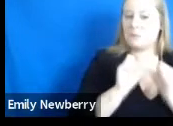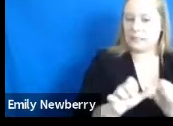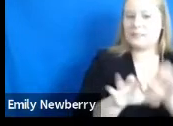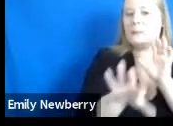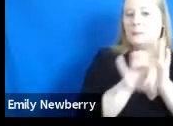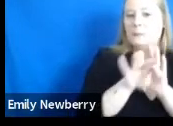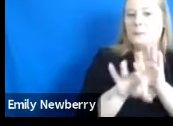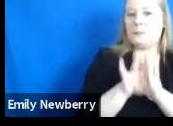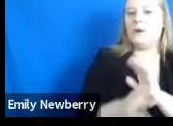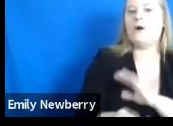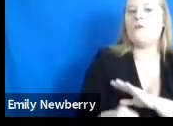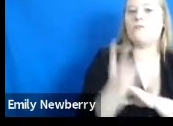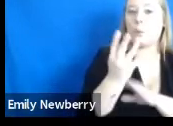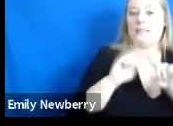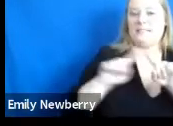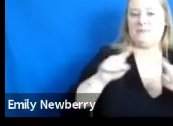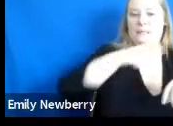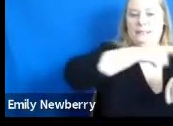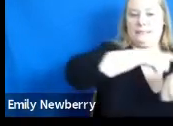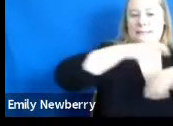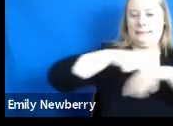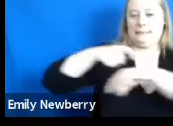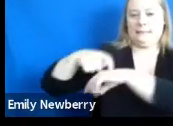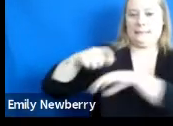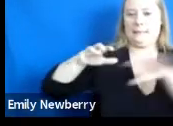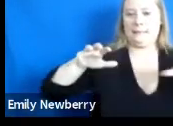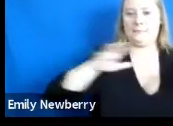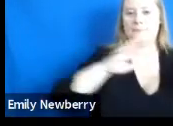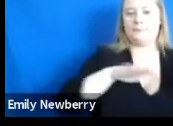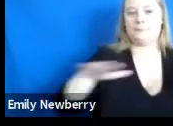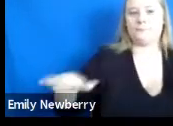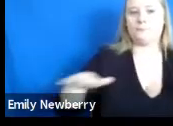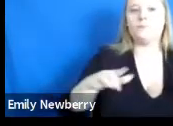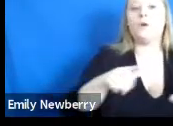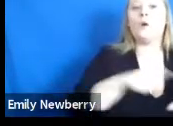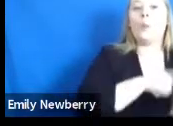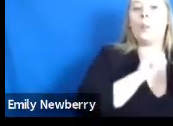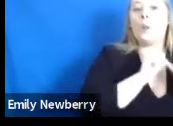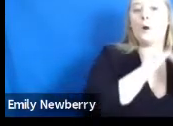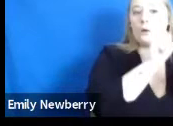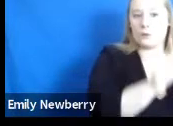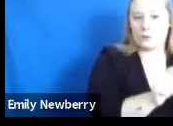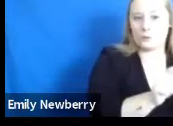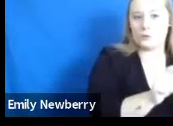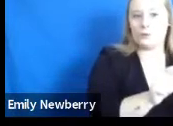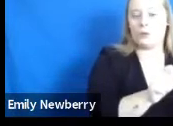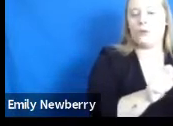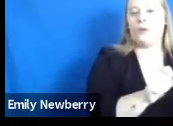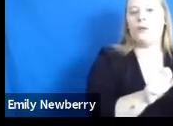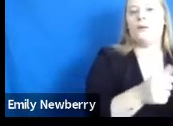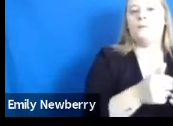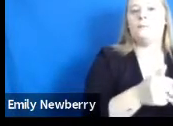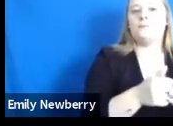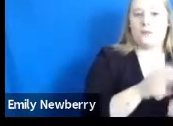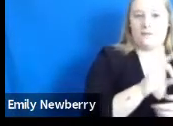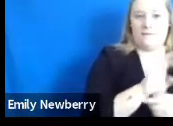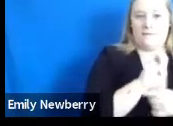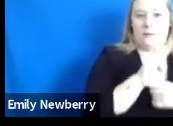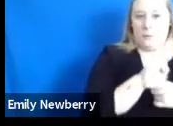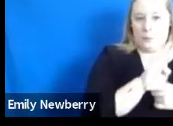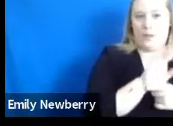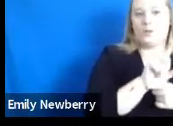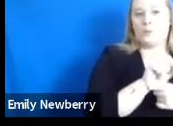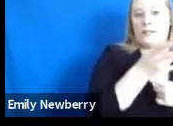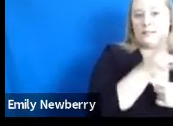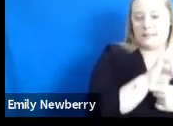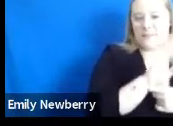4 different times. First sampling period for the long-term monitoring after the preliminary study started in February 2017. That was